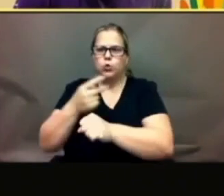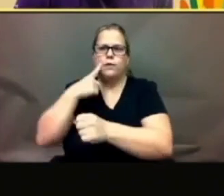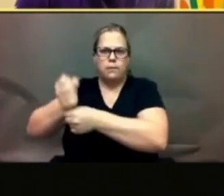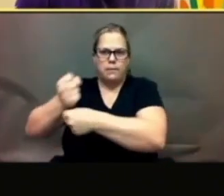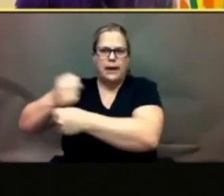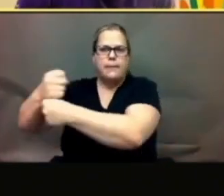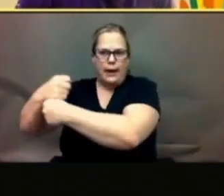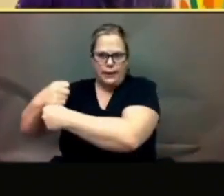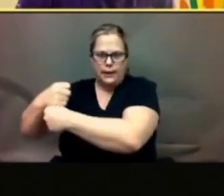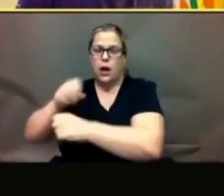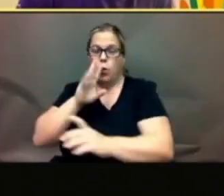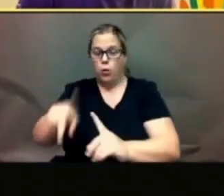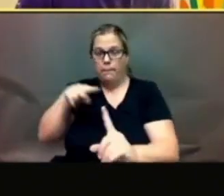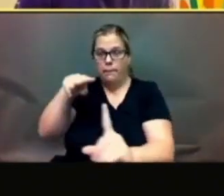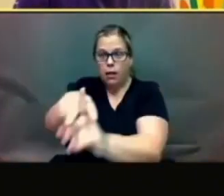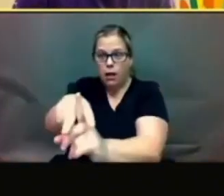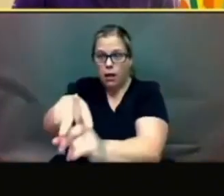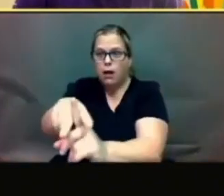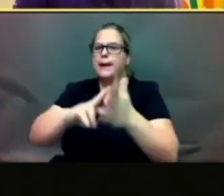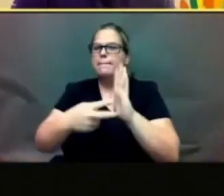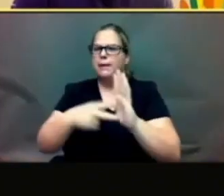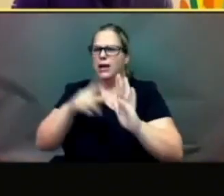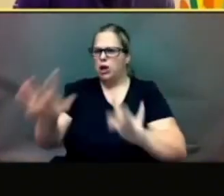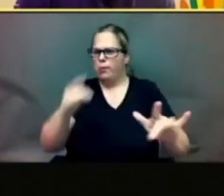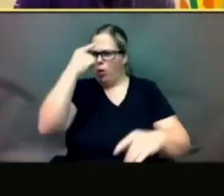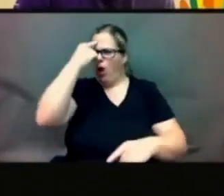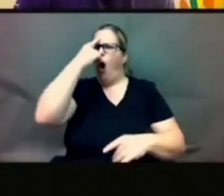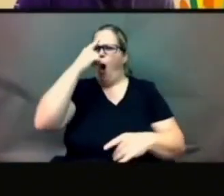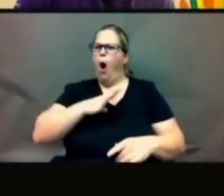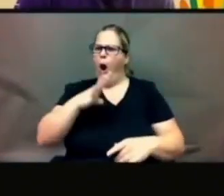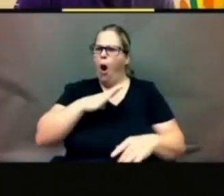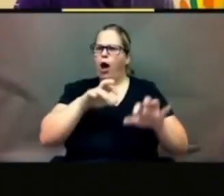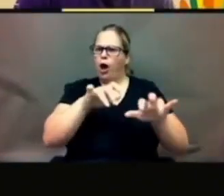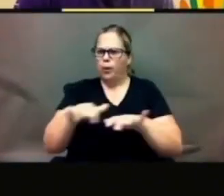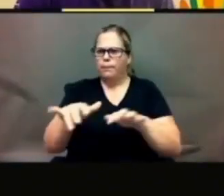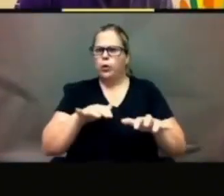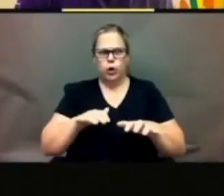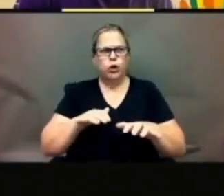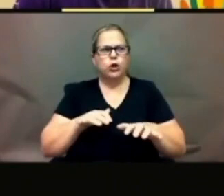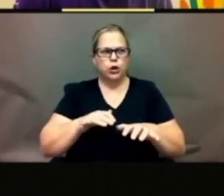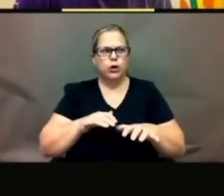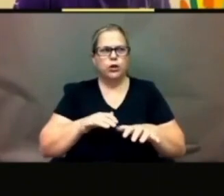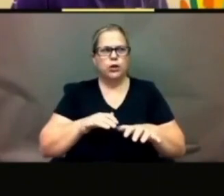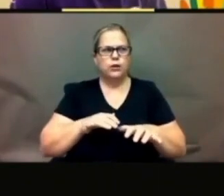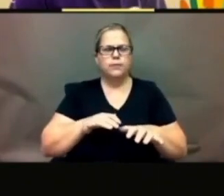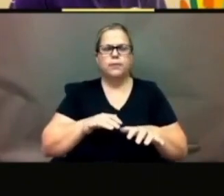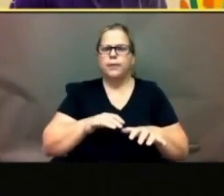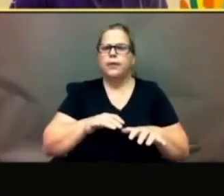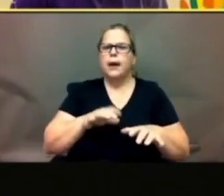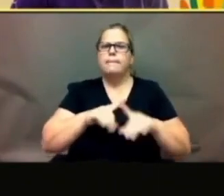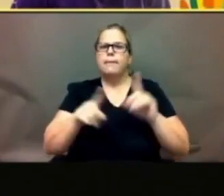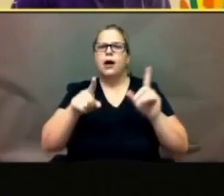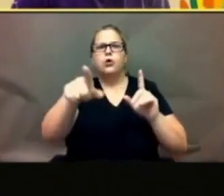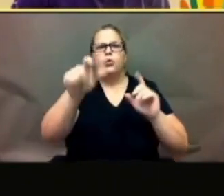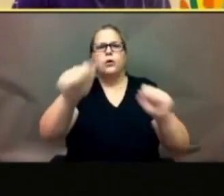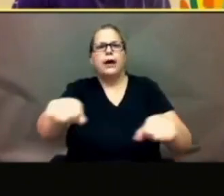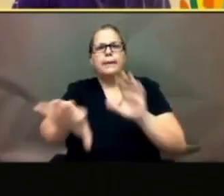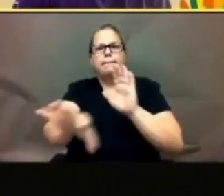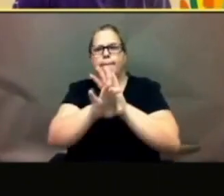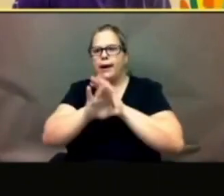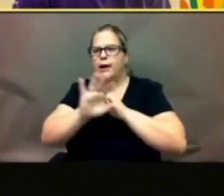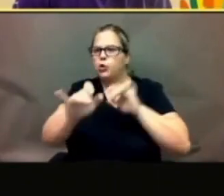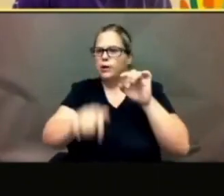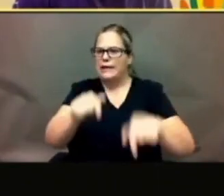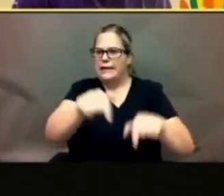when you plug in the Makey Makey, your computer thinks it's a keyboard. Right. But you get to make your own keys out of